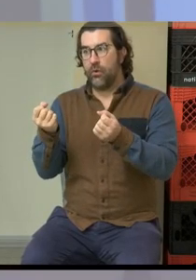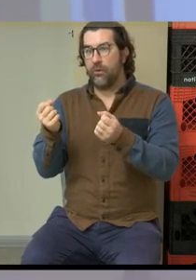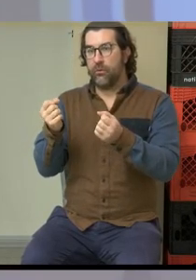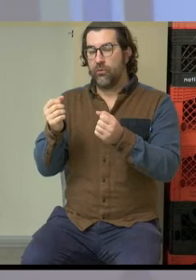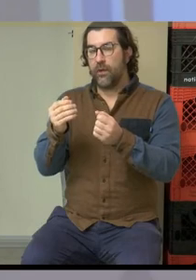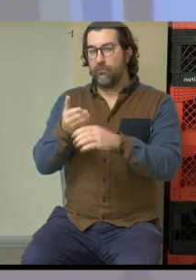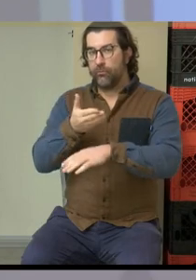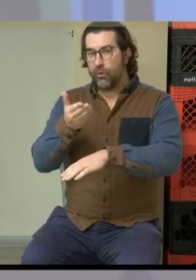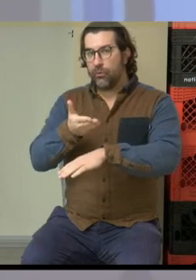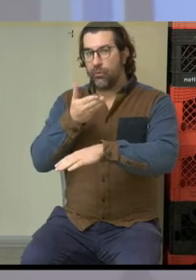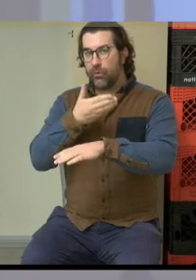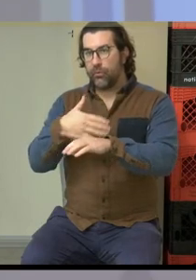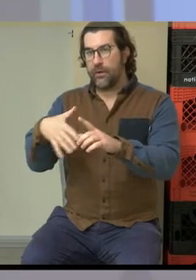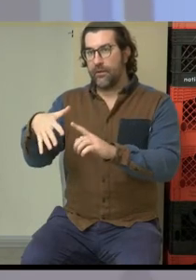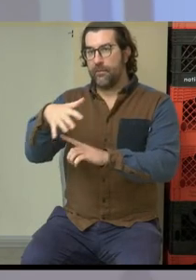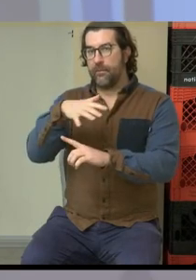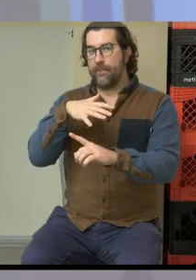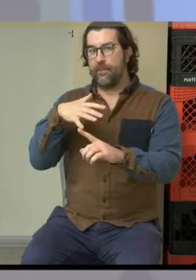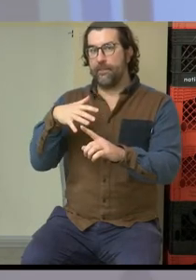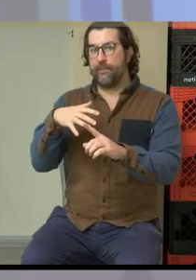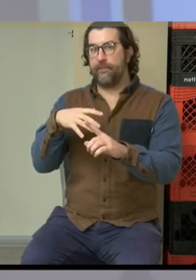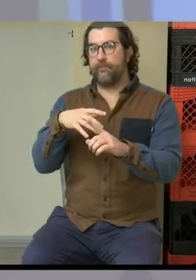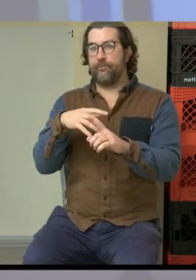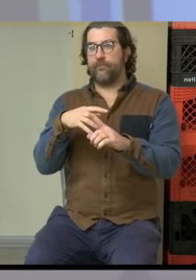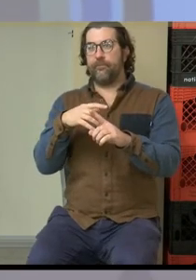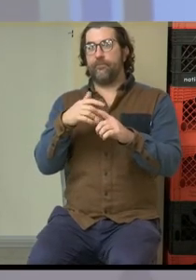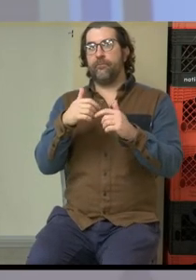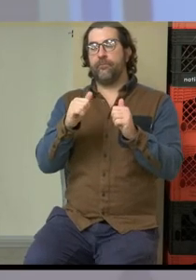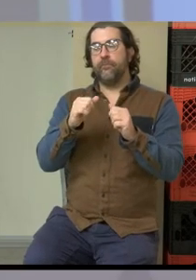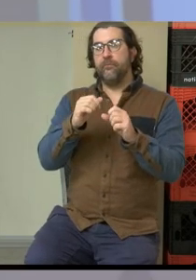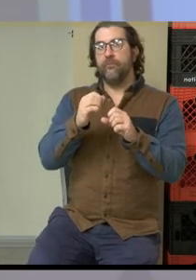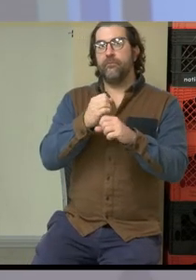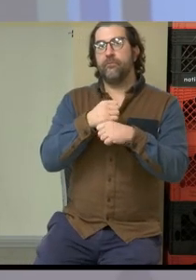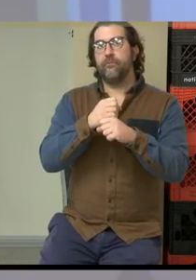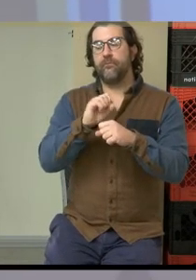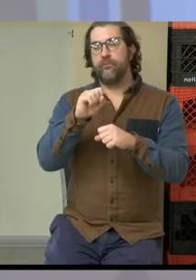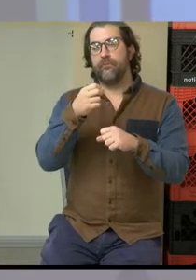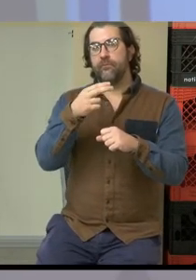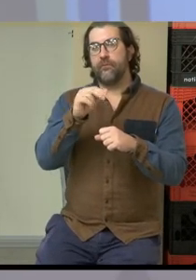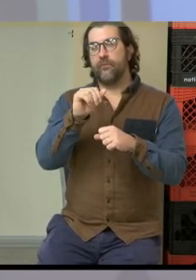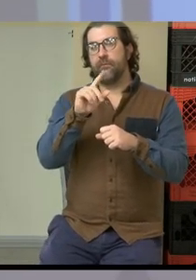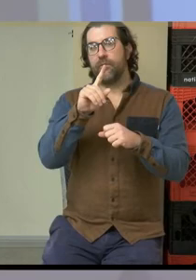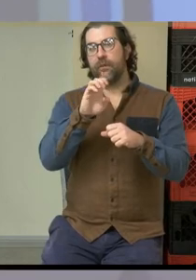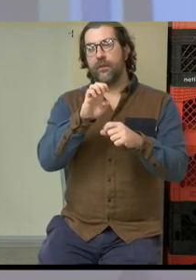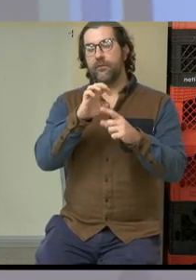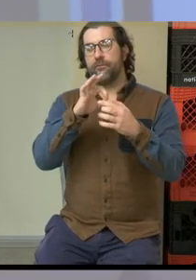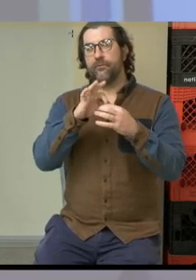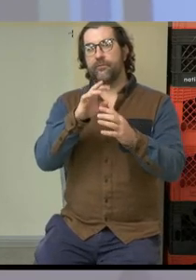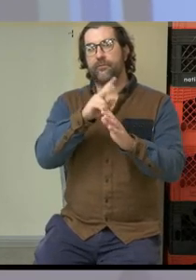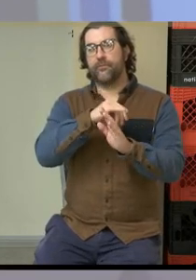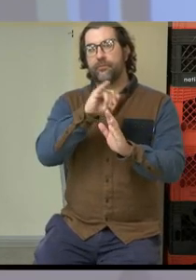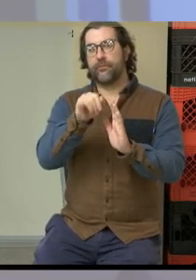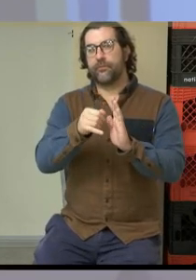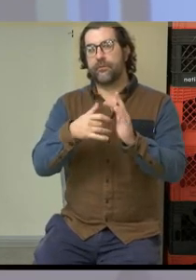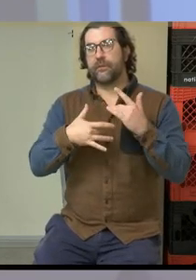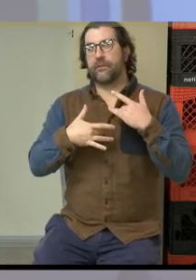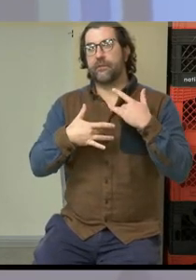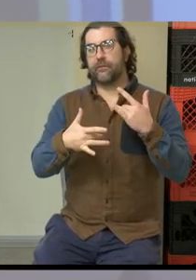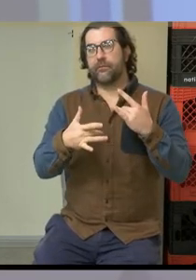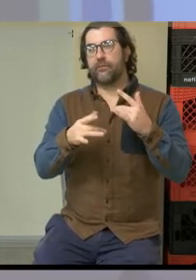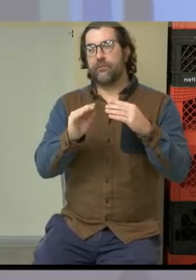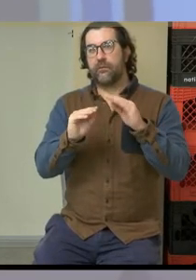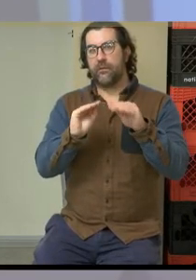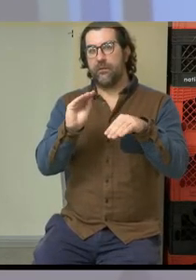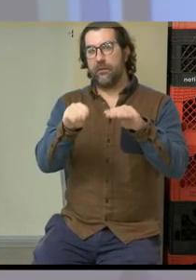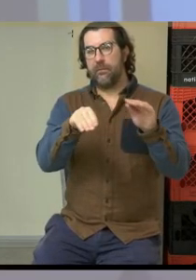around. And then... of course, as part of trying to create shade within a project, we typically do plant a